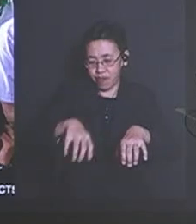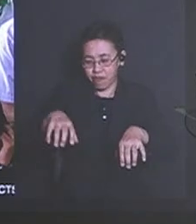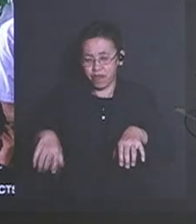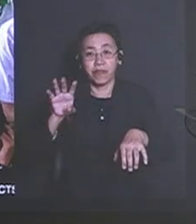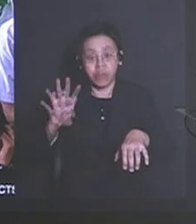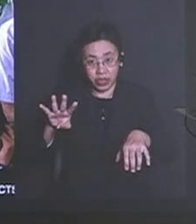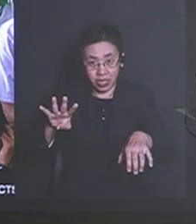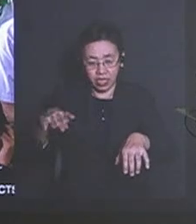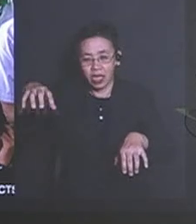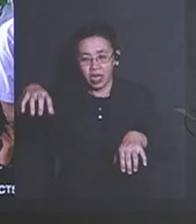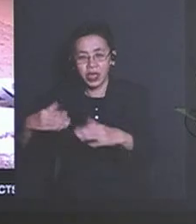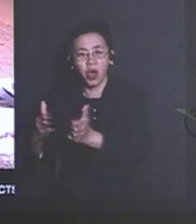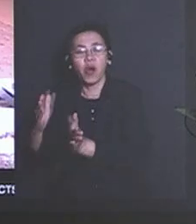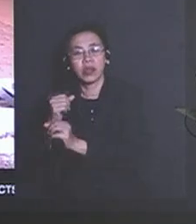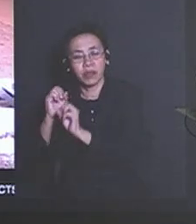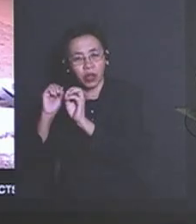classroom.